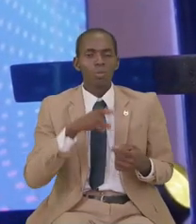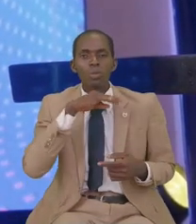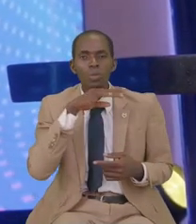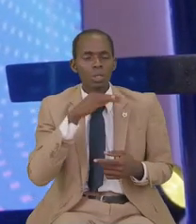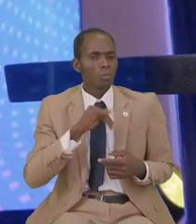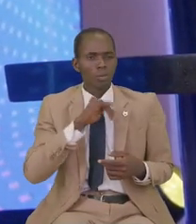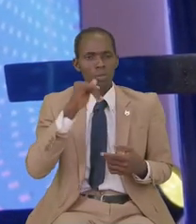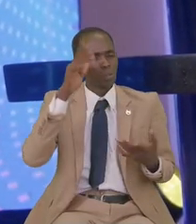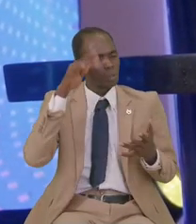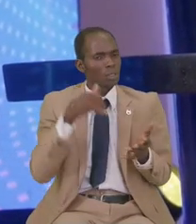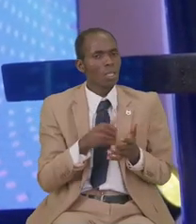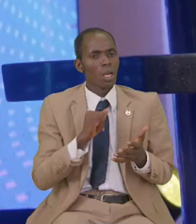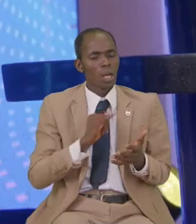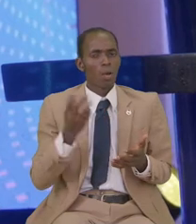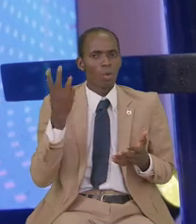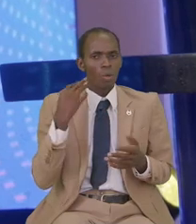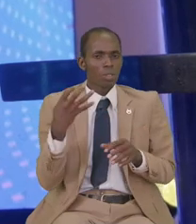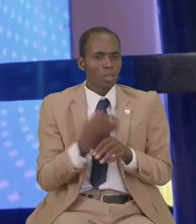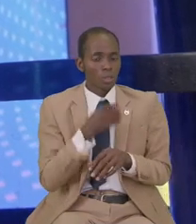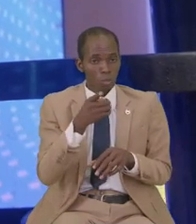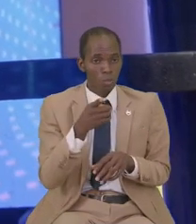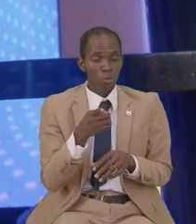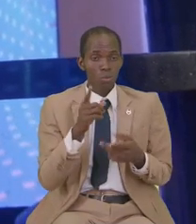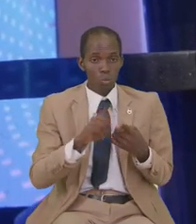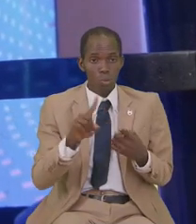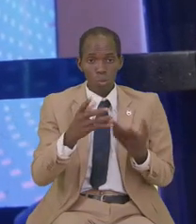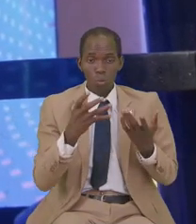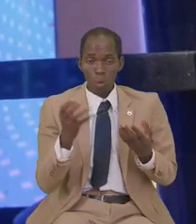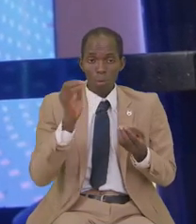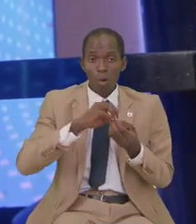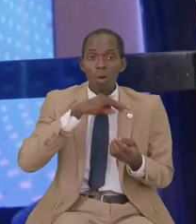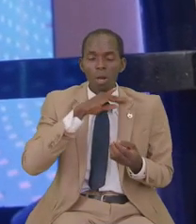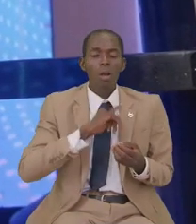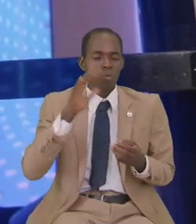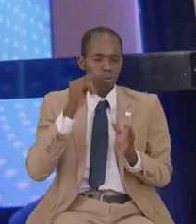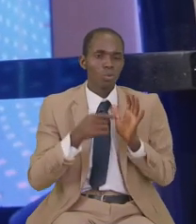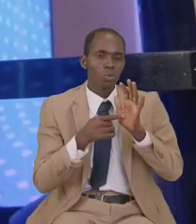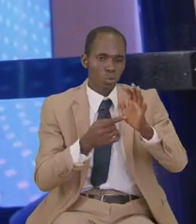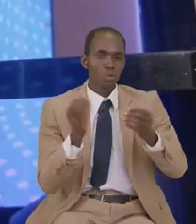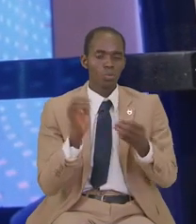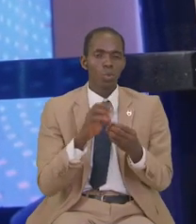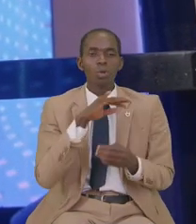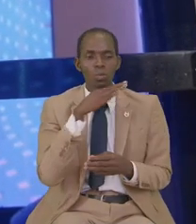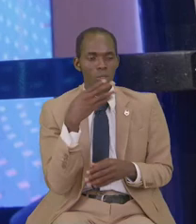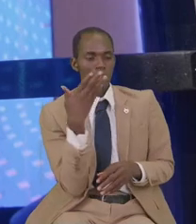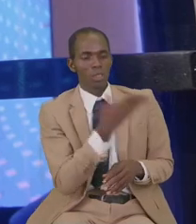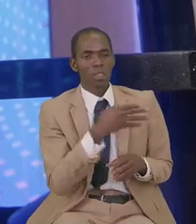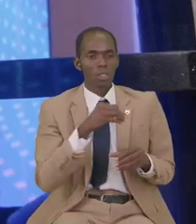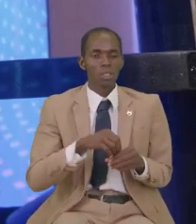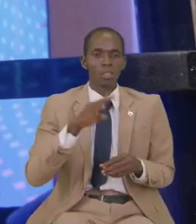you to where you see you're looking for corruption. You'll get it there. And it took them